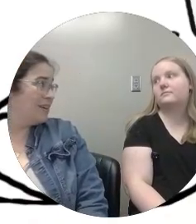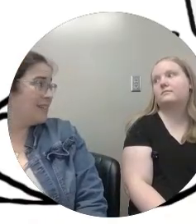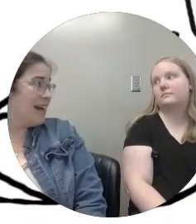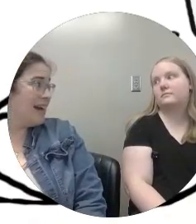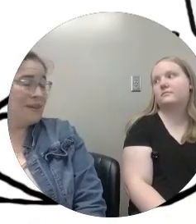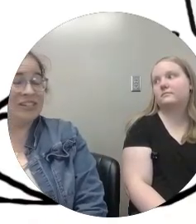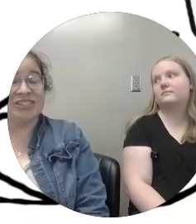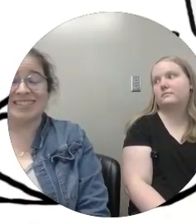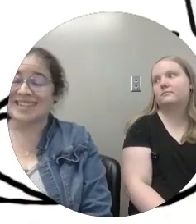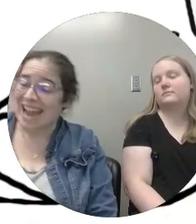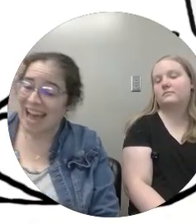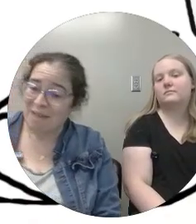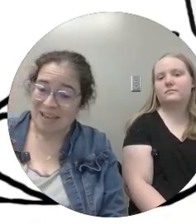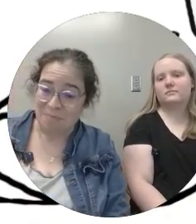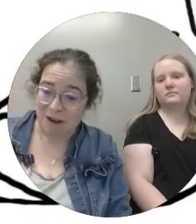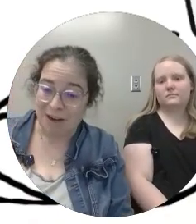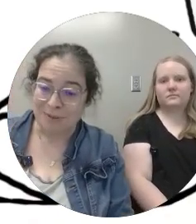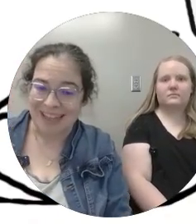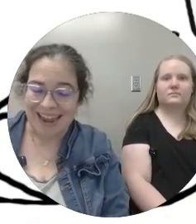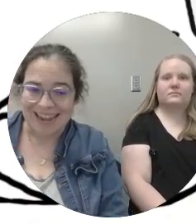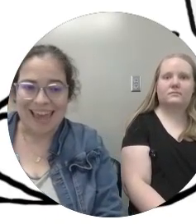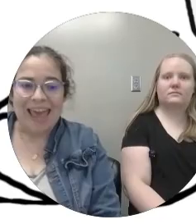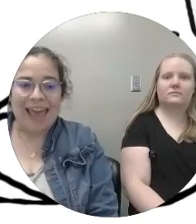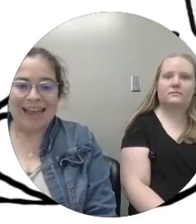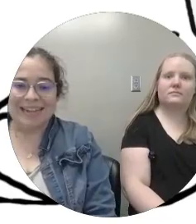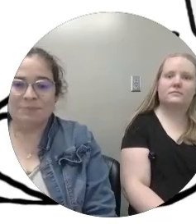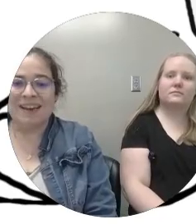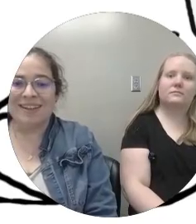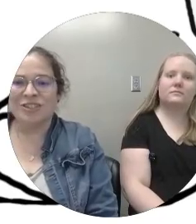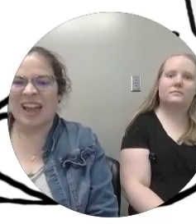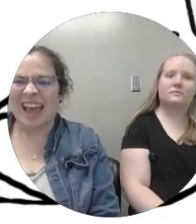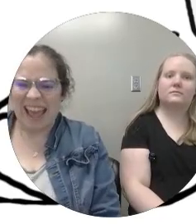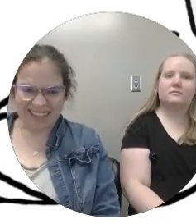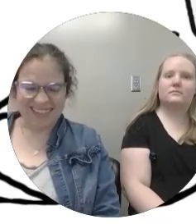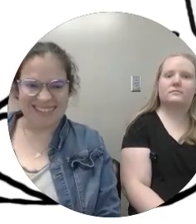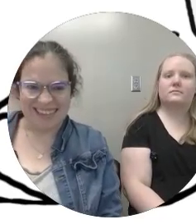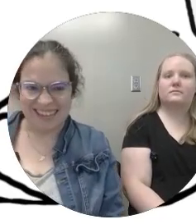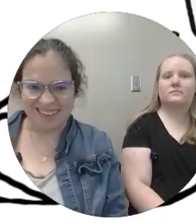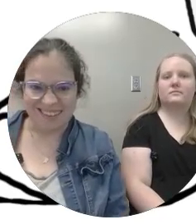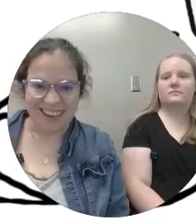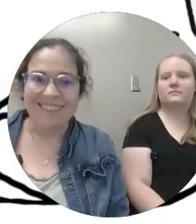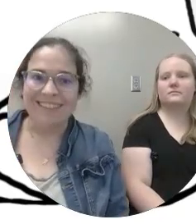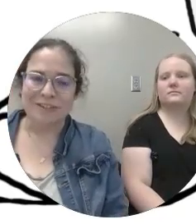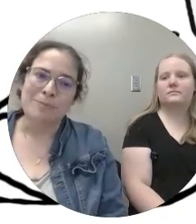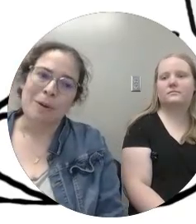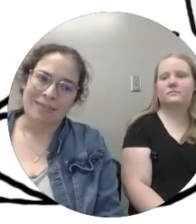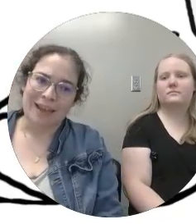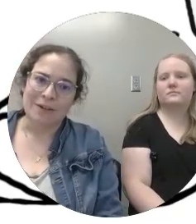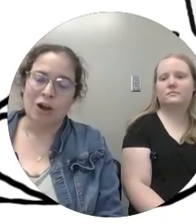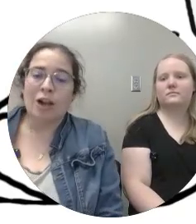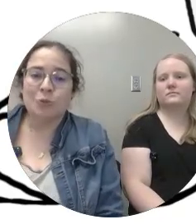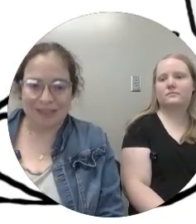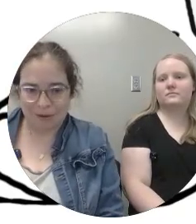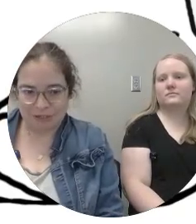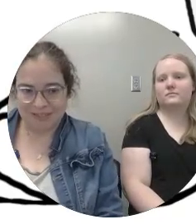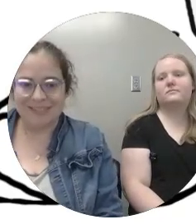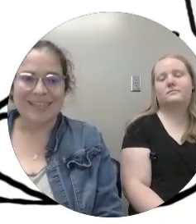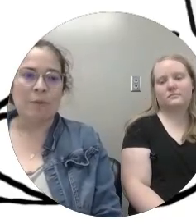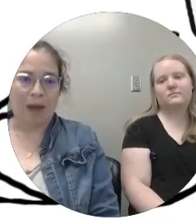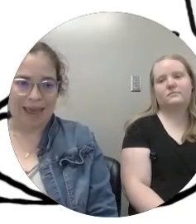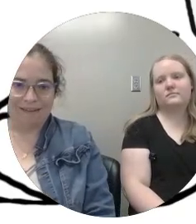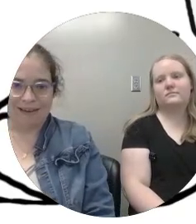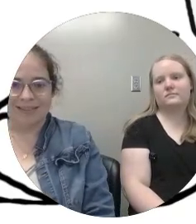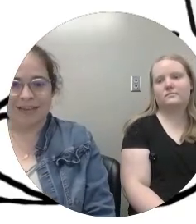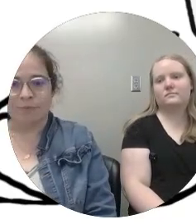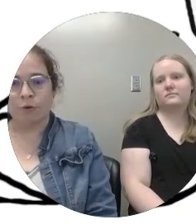use English only for a really long time and it's just not making the progress we'd like. And it's because they're not accessing English and spoken language,